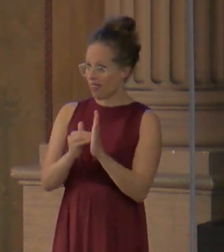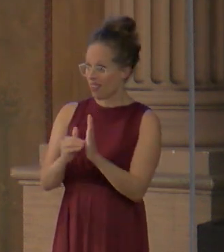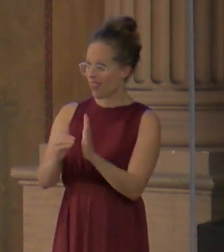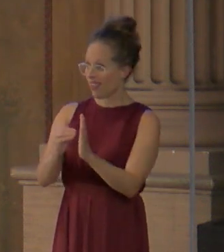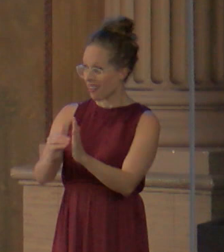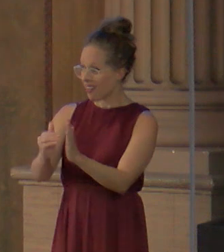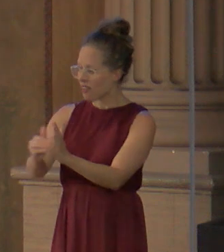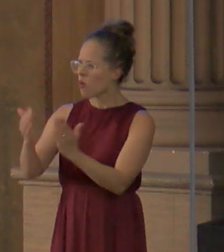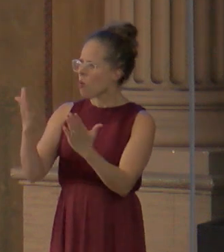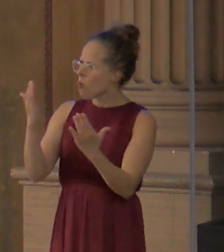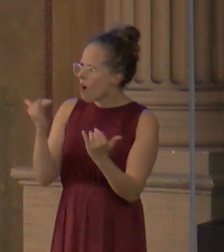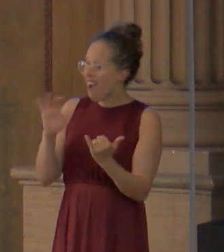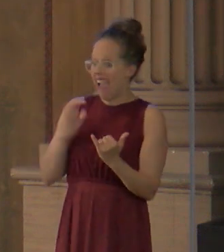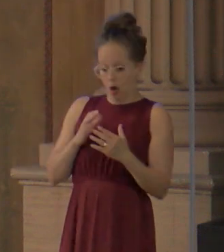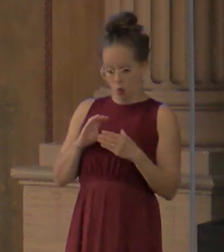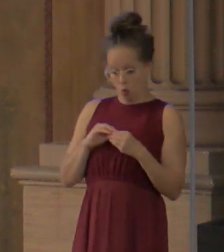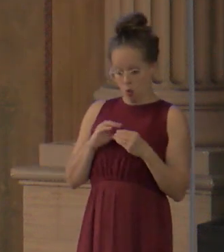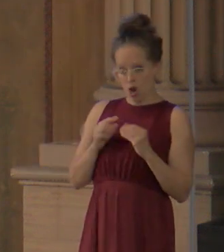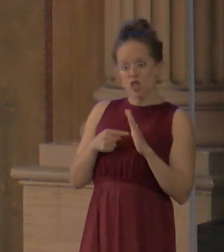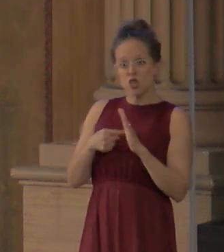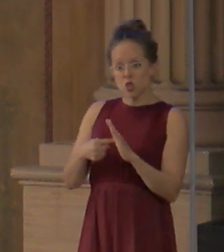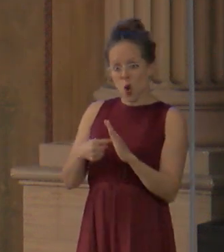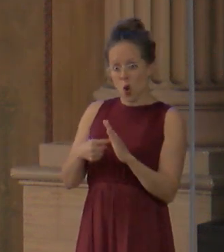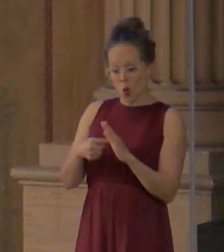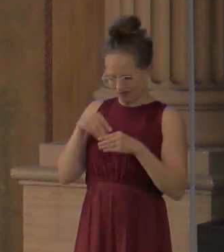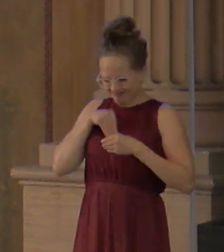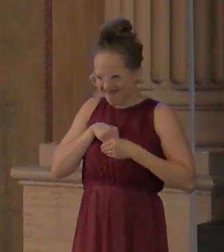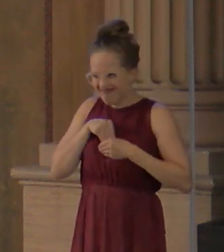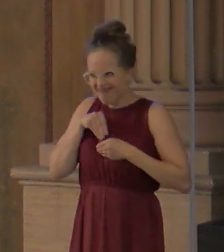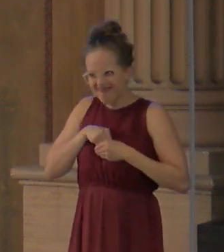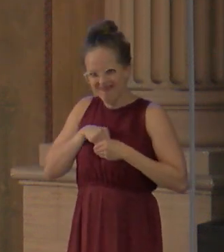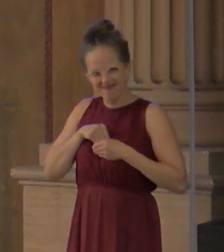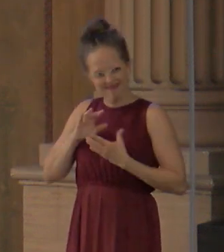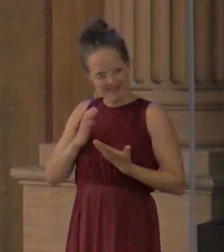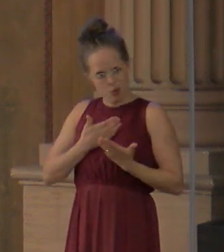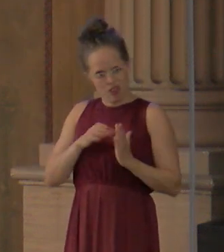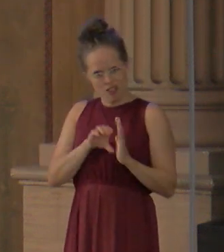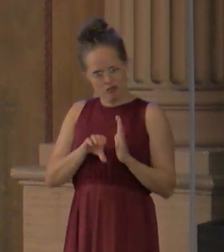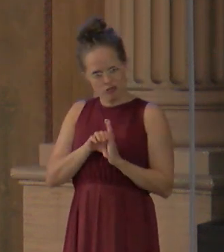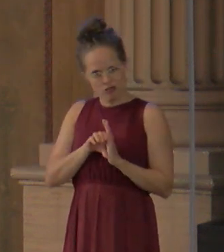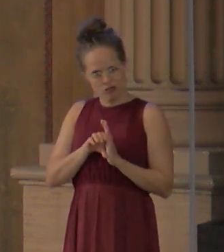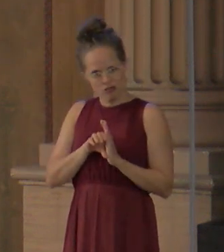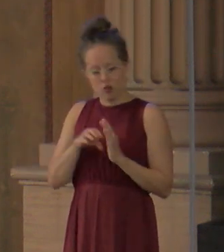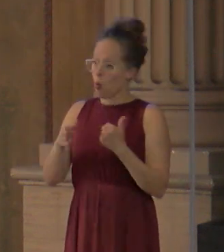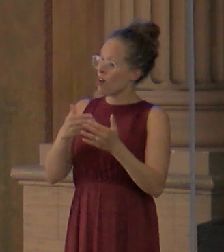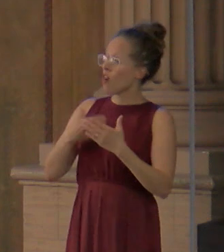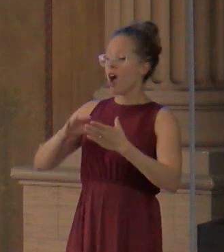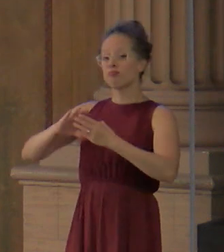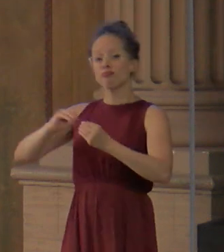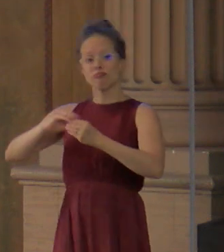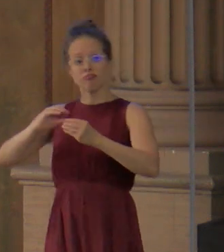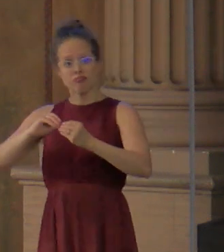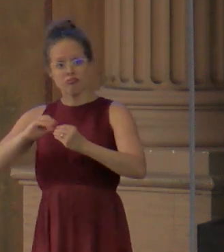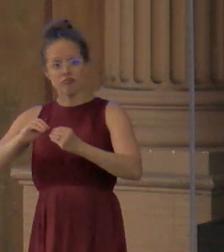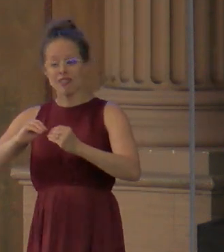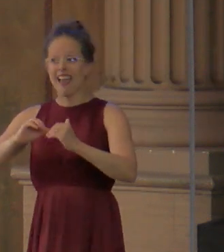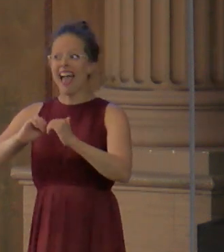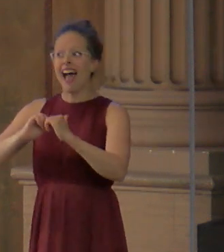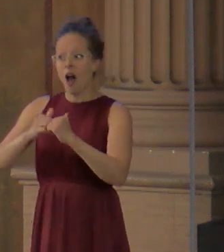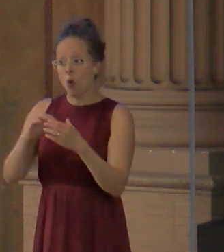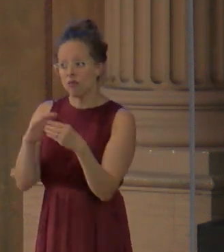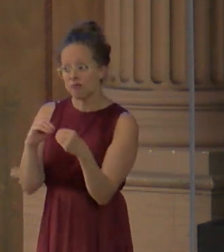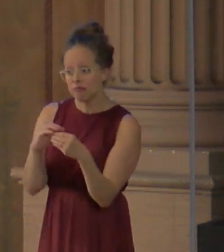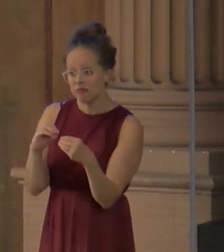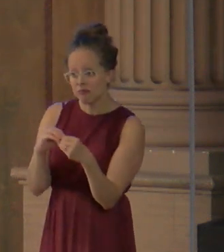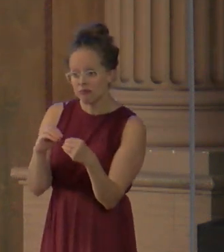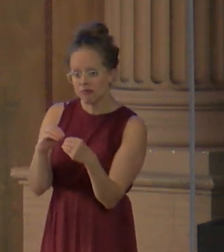because our speech reveals our character. Right? In other words, what you say and how you say it reveals